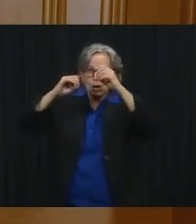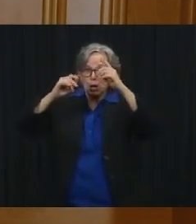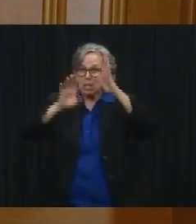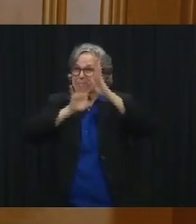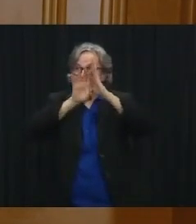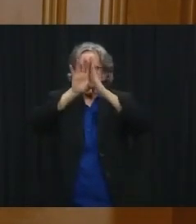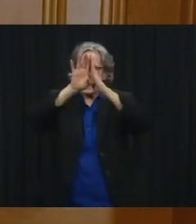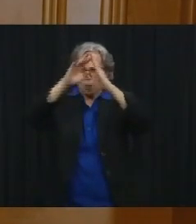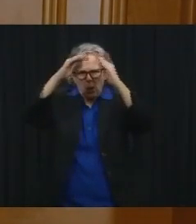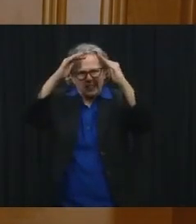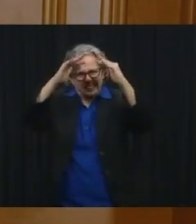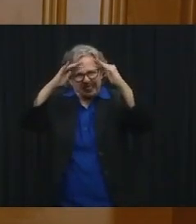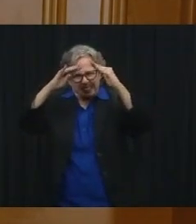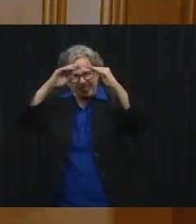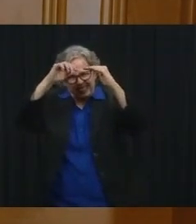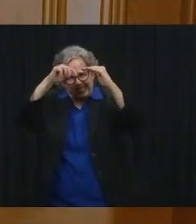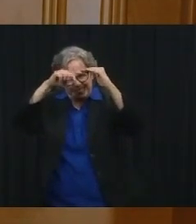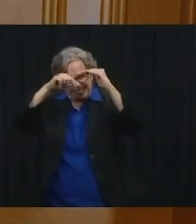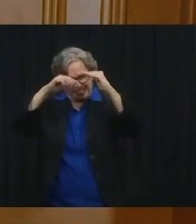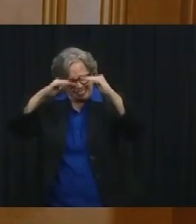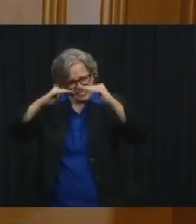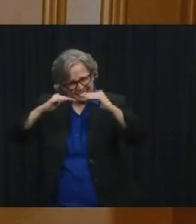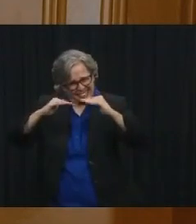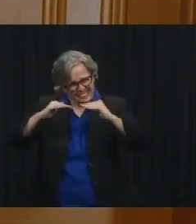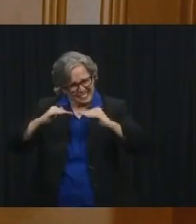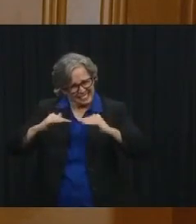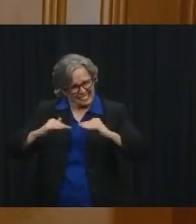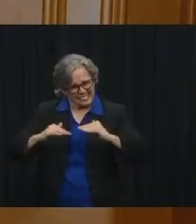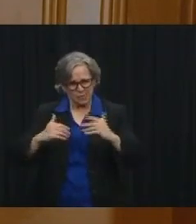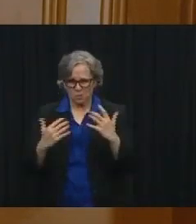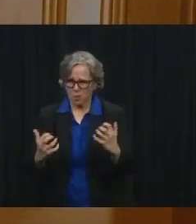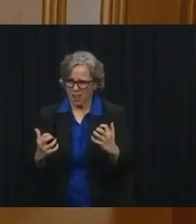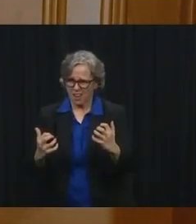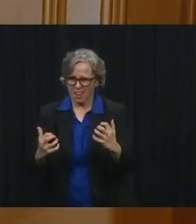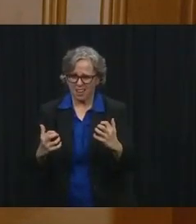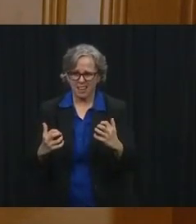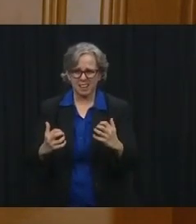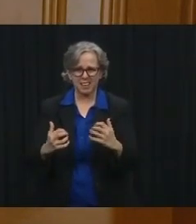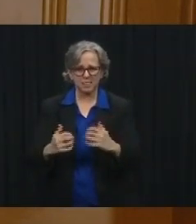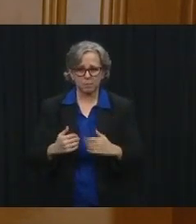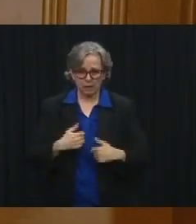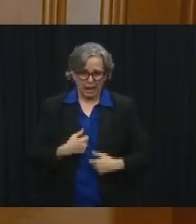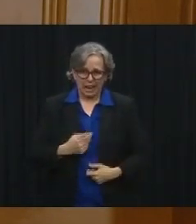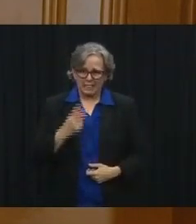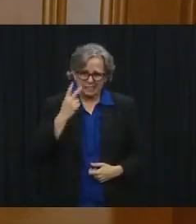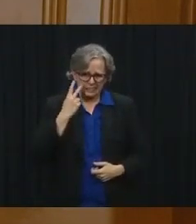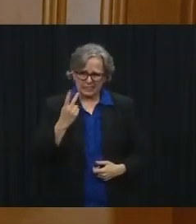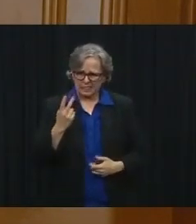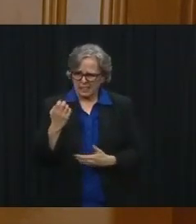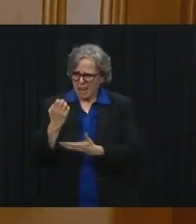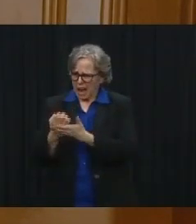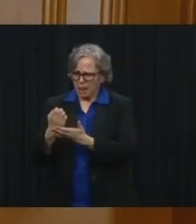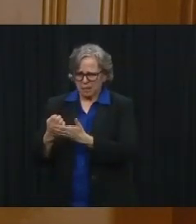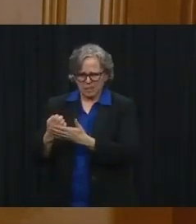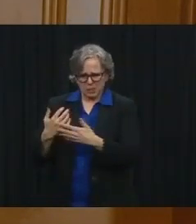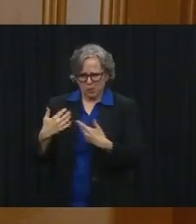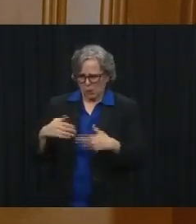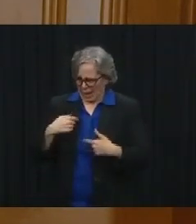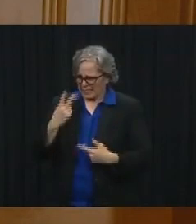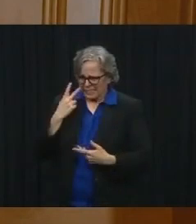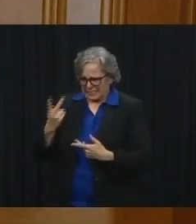on, but we've got to do this, and we've got to get through this. And we've got to get through